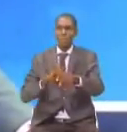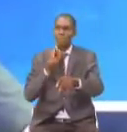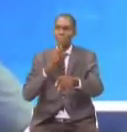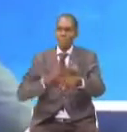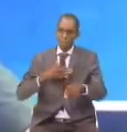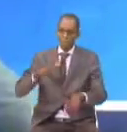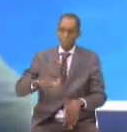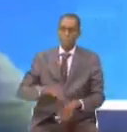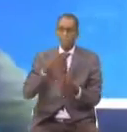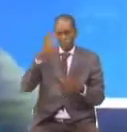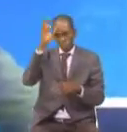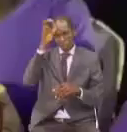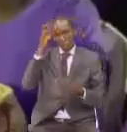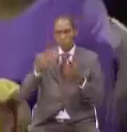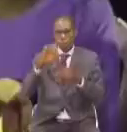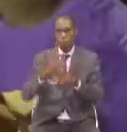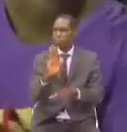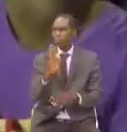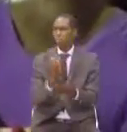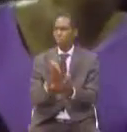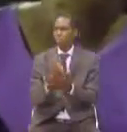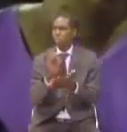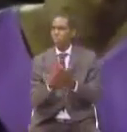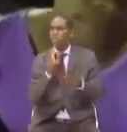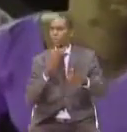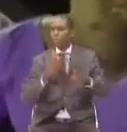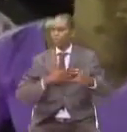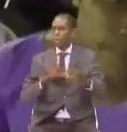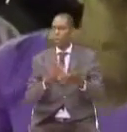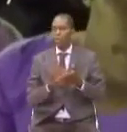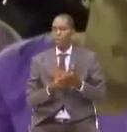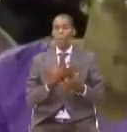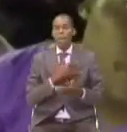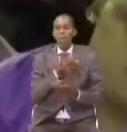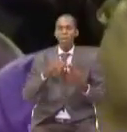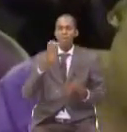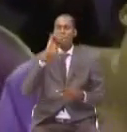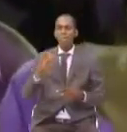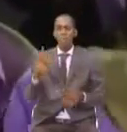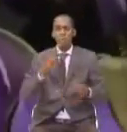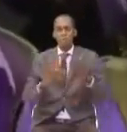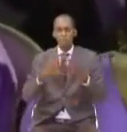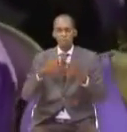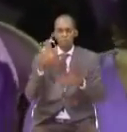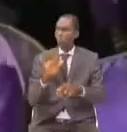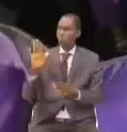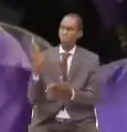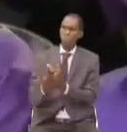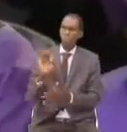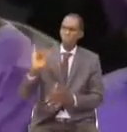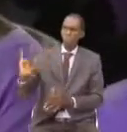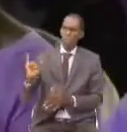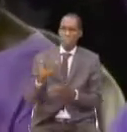Satan wants to come, he says, stop right there. That's my child. And when evil people want to come and put you, he says, stop right there. That's